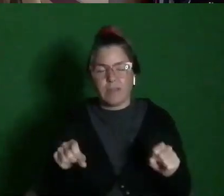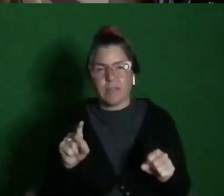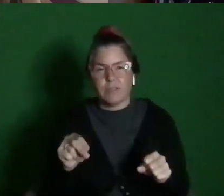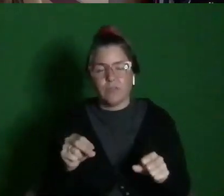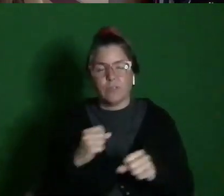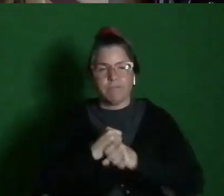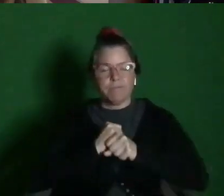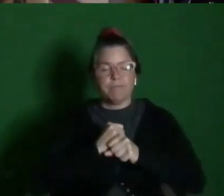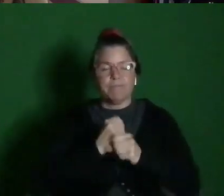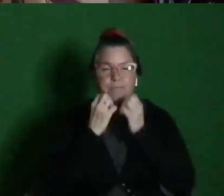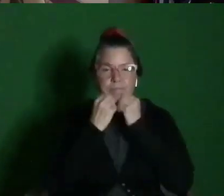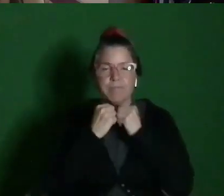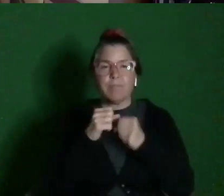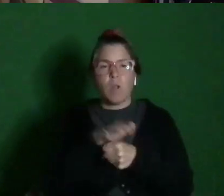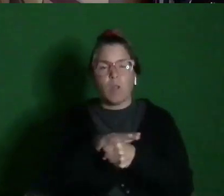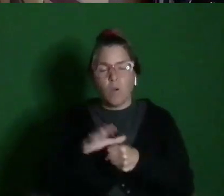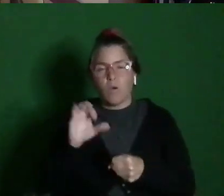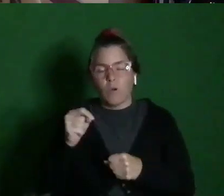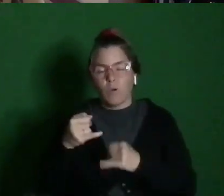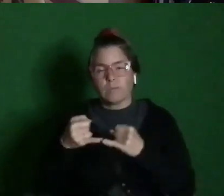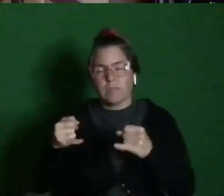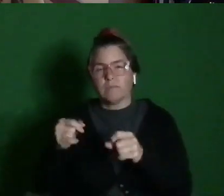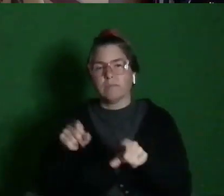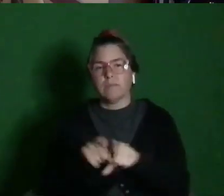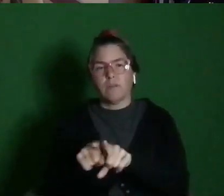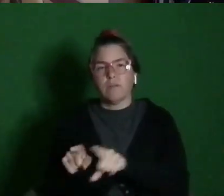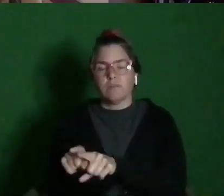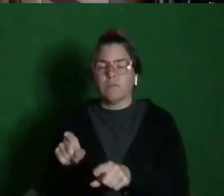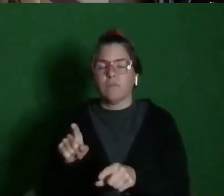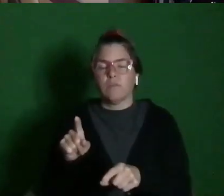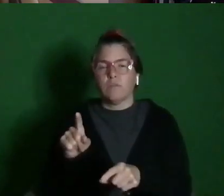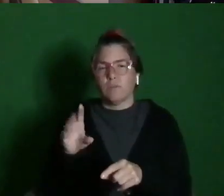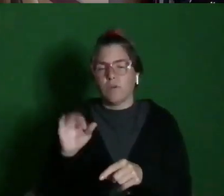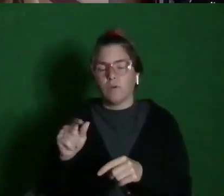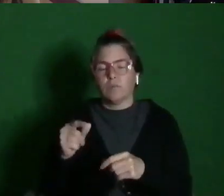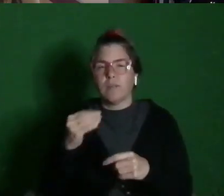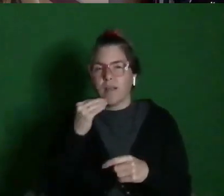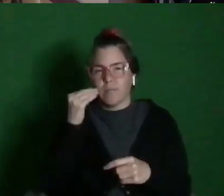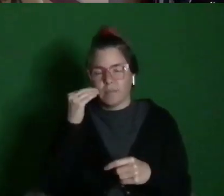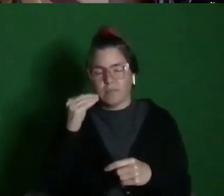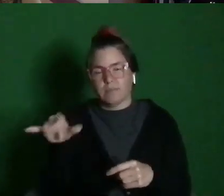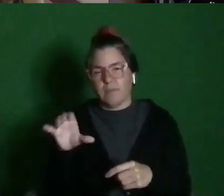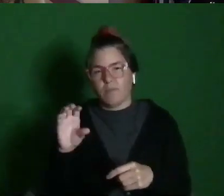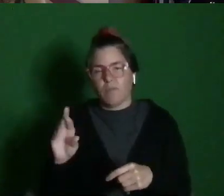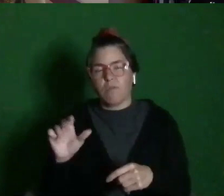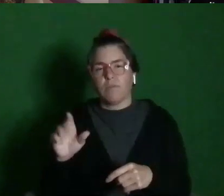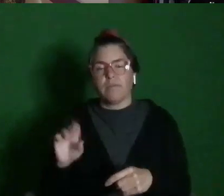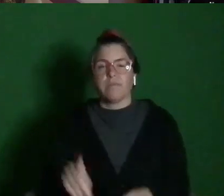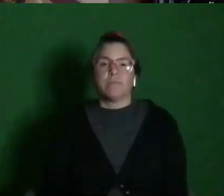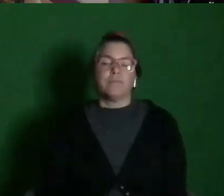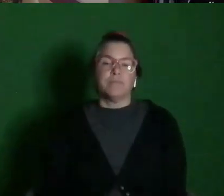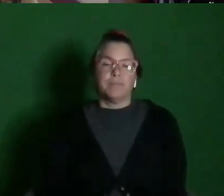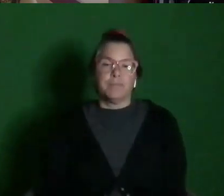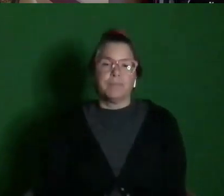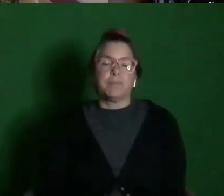protect not only our local coastlines, but coastal habitats like coral reefs. Yeah, that's awesome. And I